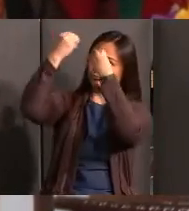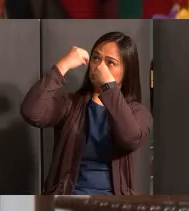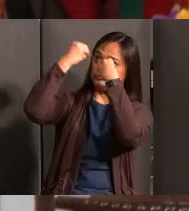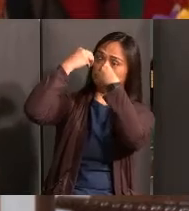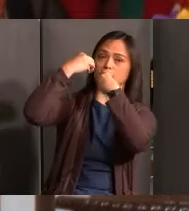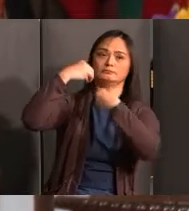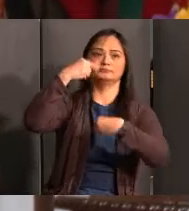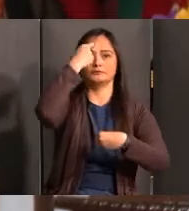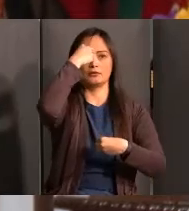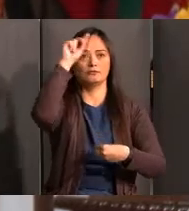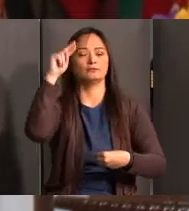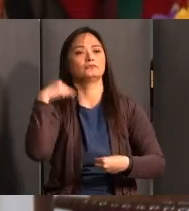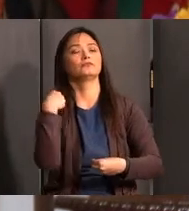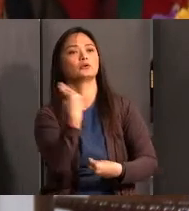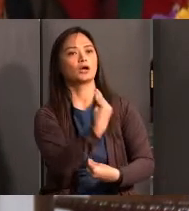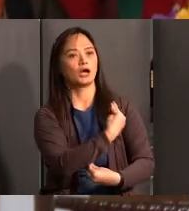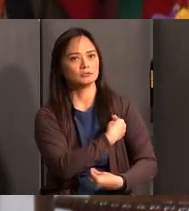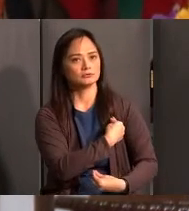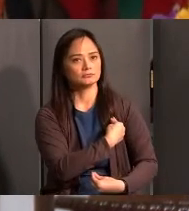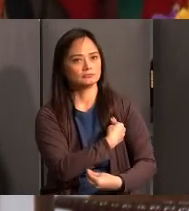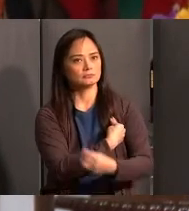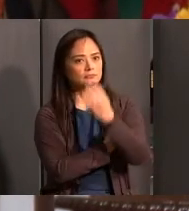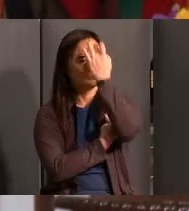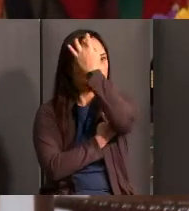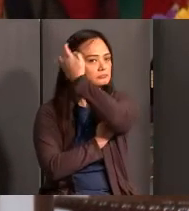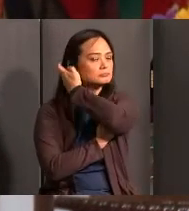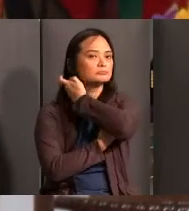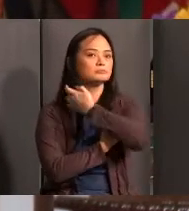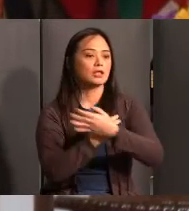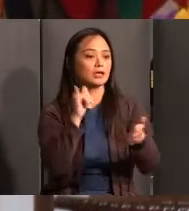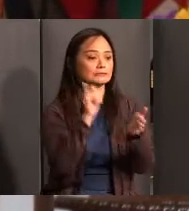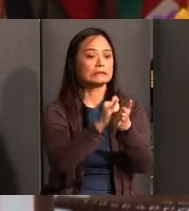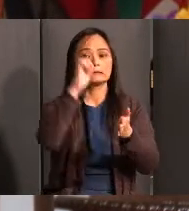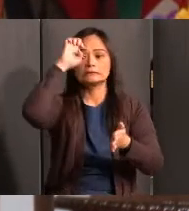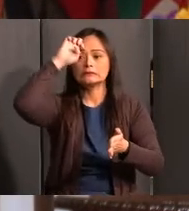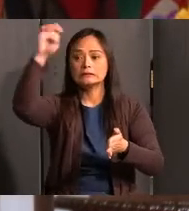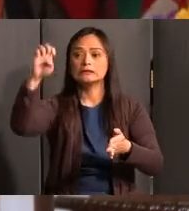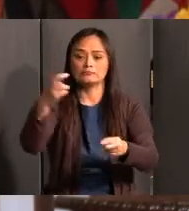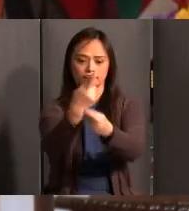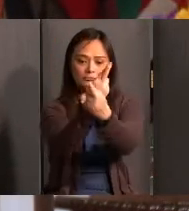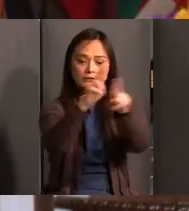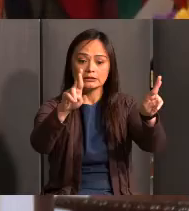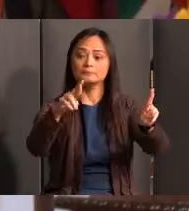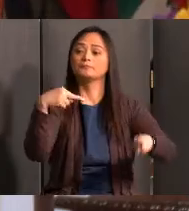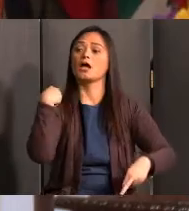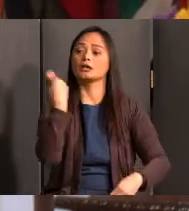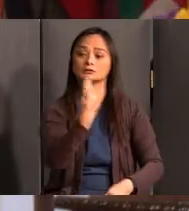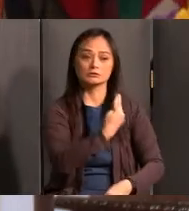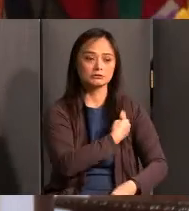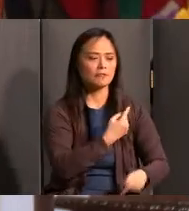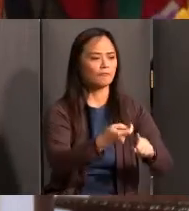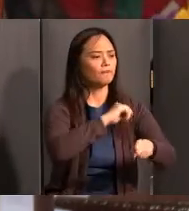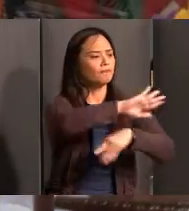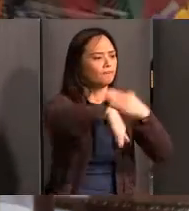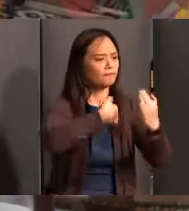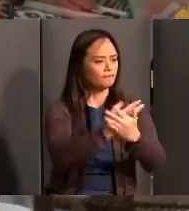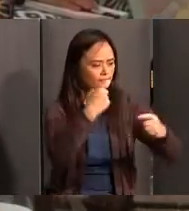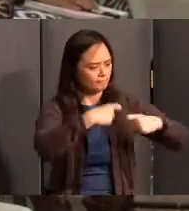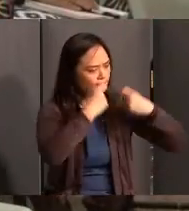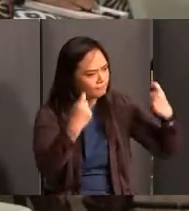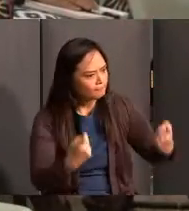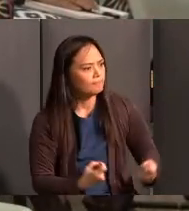gave Himself for us, that He might redeem us from all